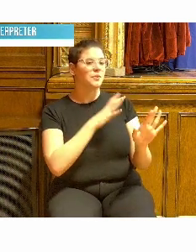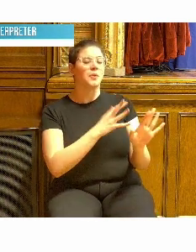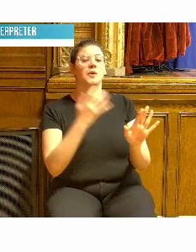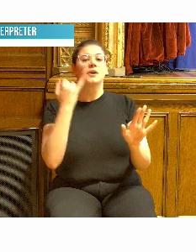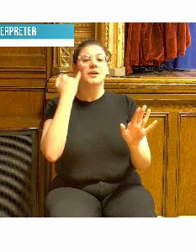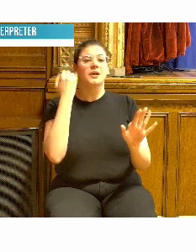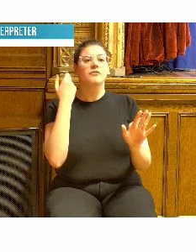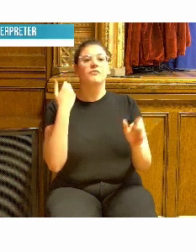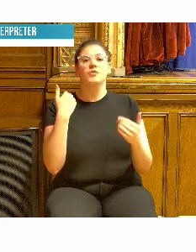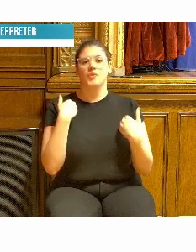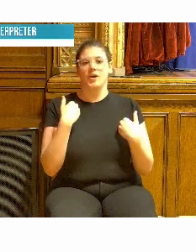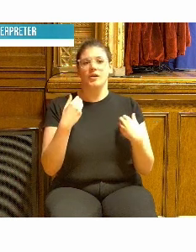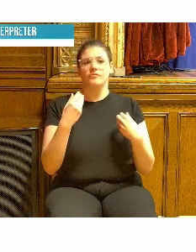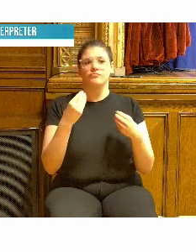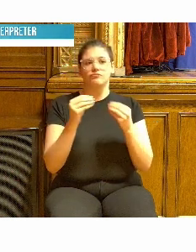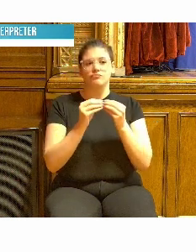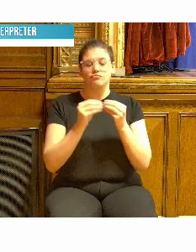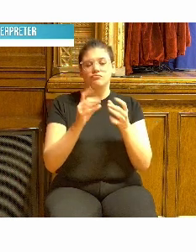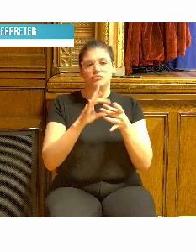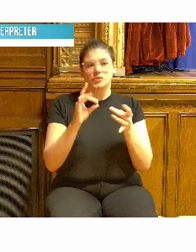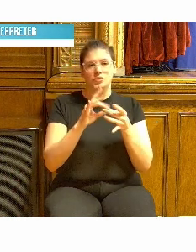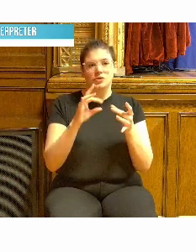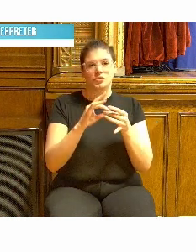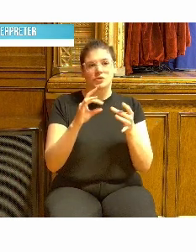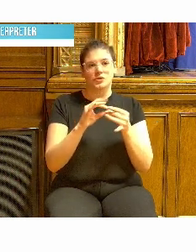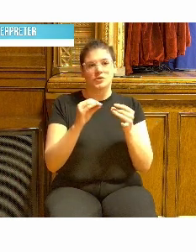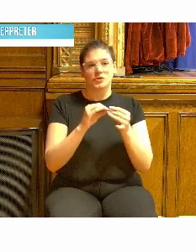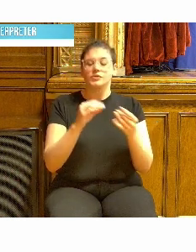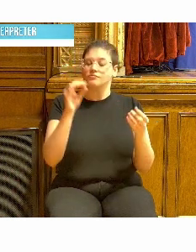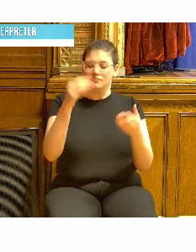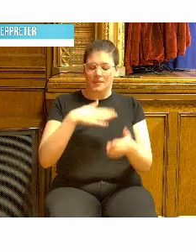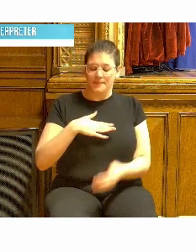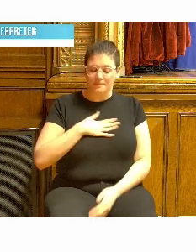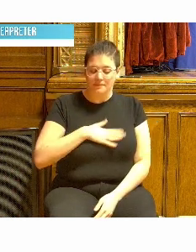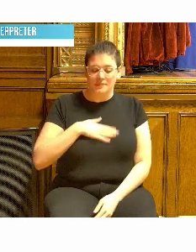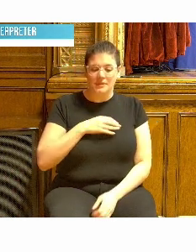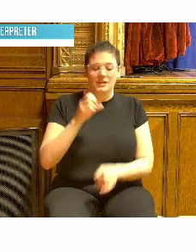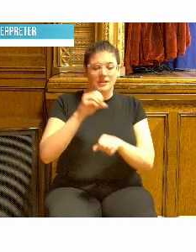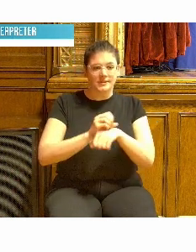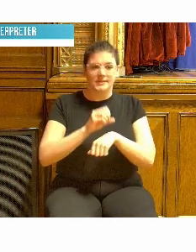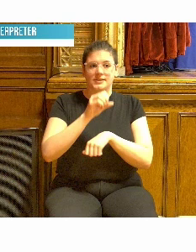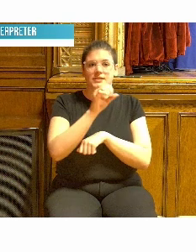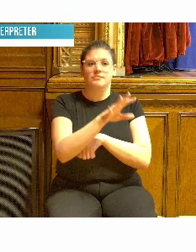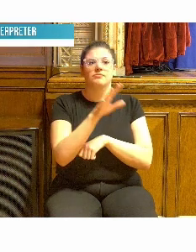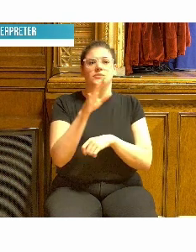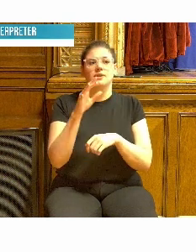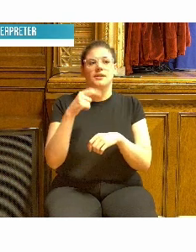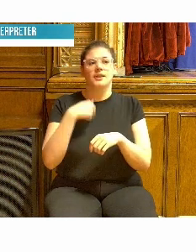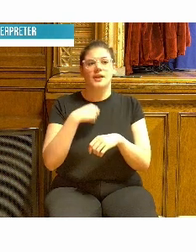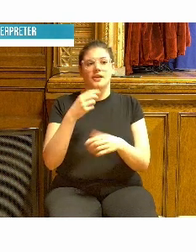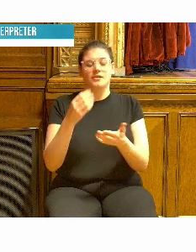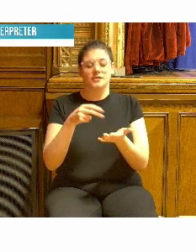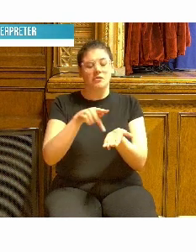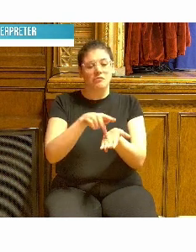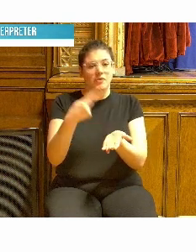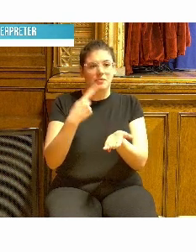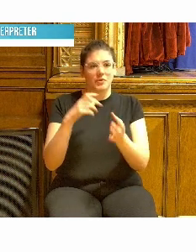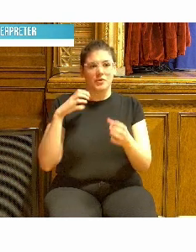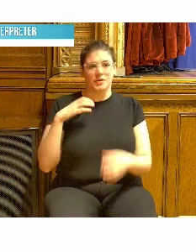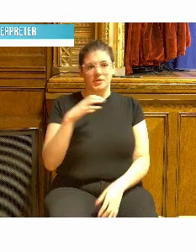have further testimony, Keith Harris, I just want you to please submit that to the Reparations Commission at